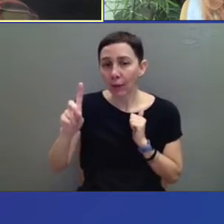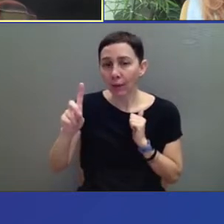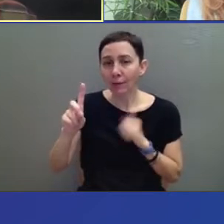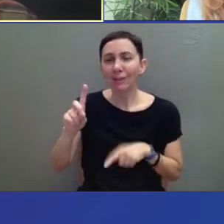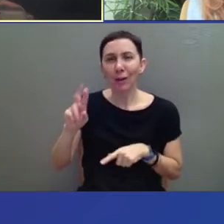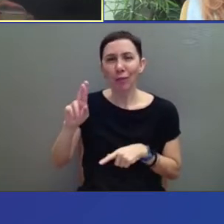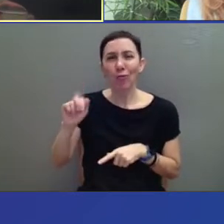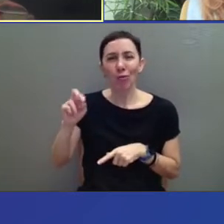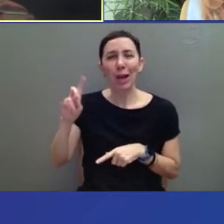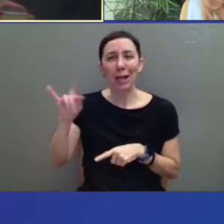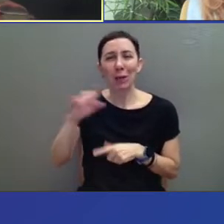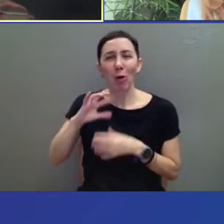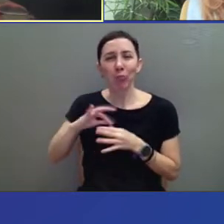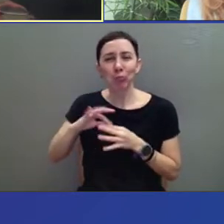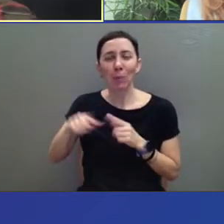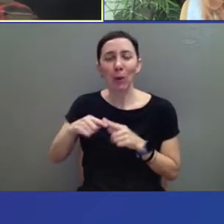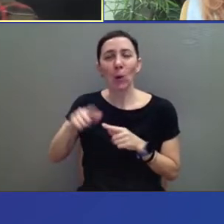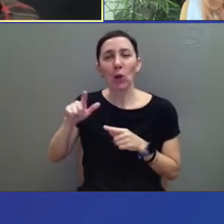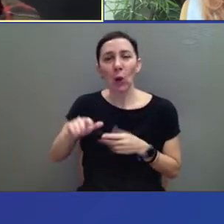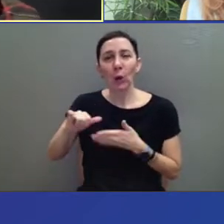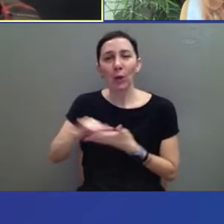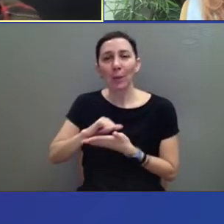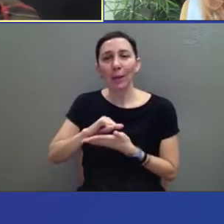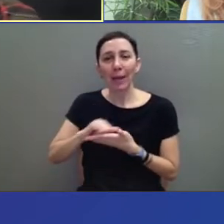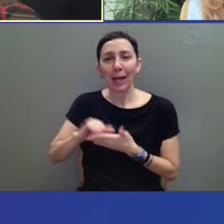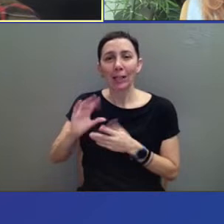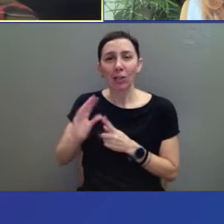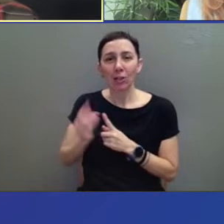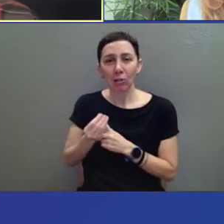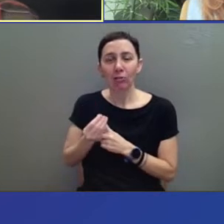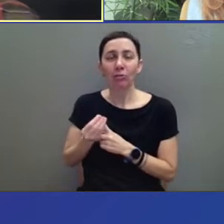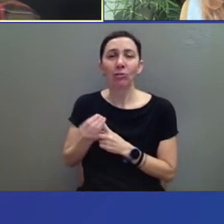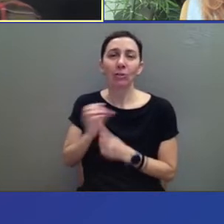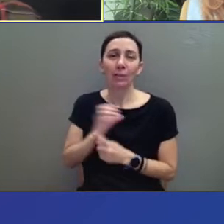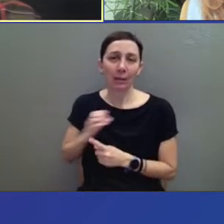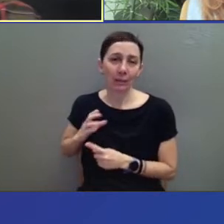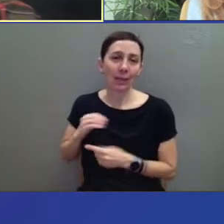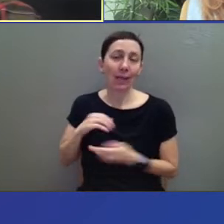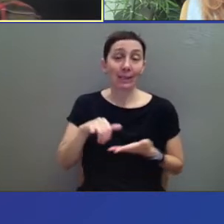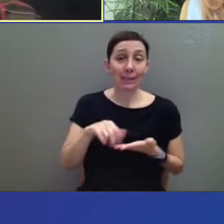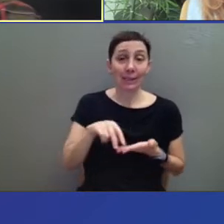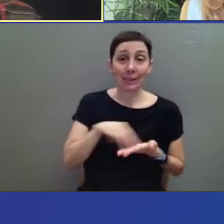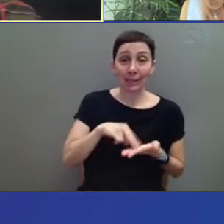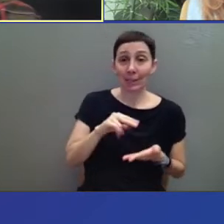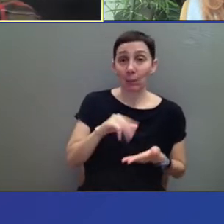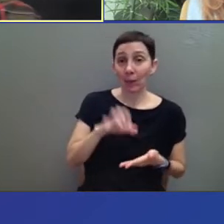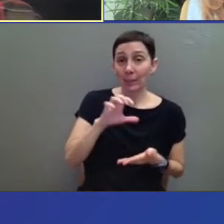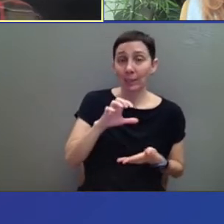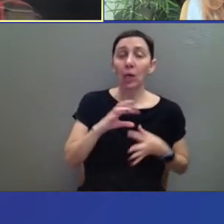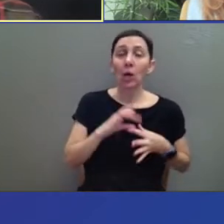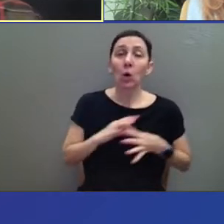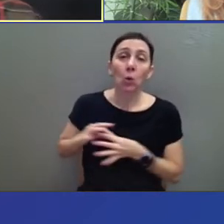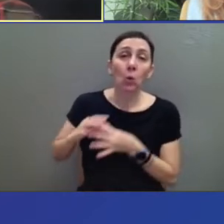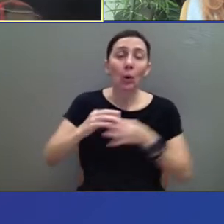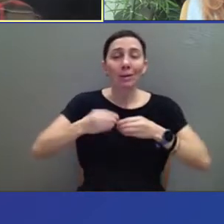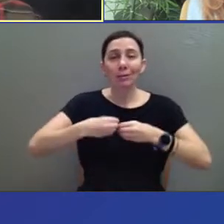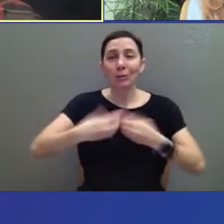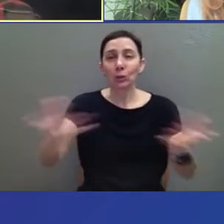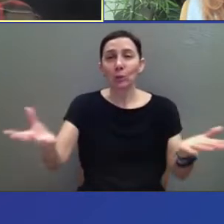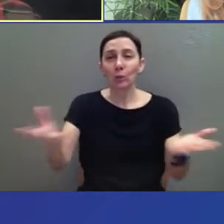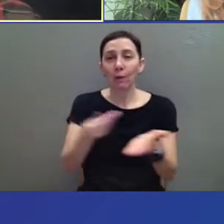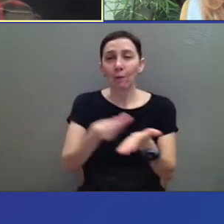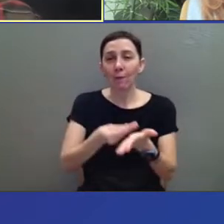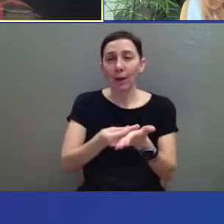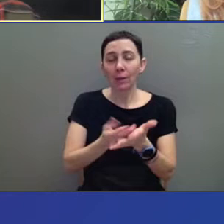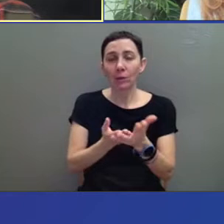after me, the Lower Manhattan Cultural Council, and of course, Dance NYC, to coordinate distribution of funds through a